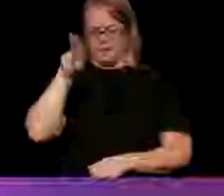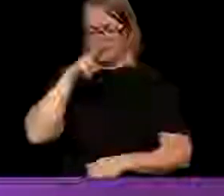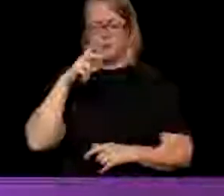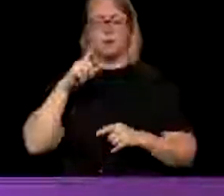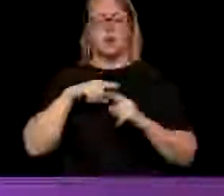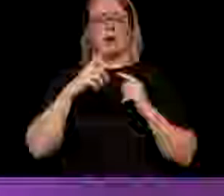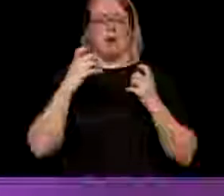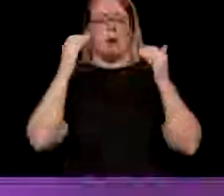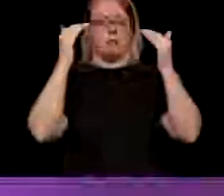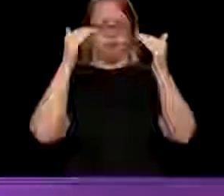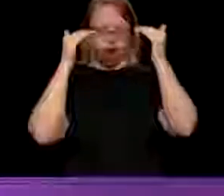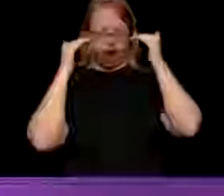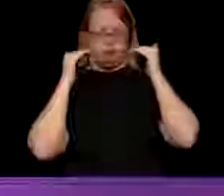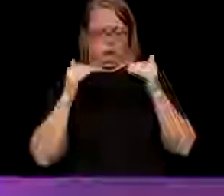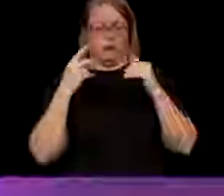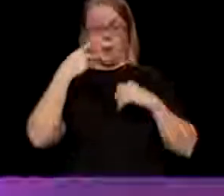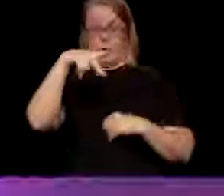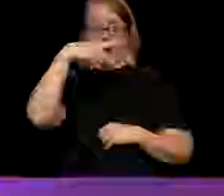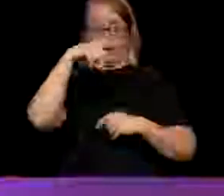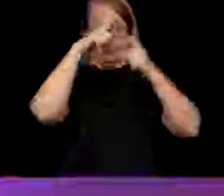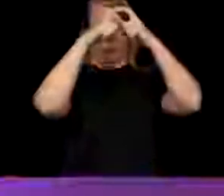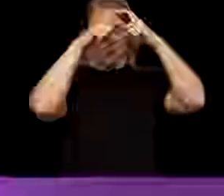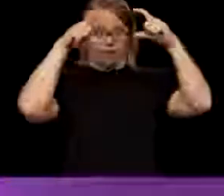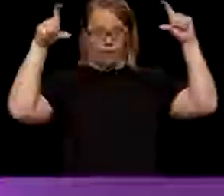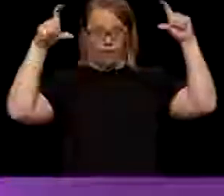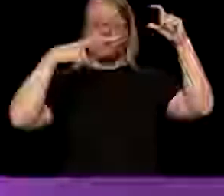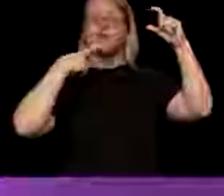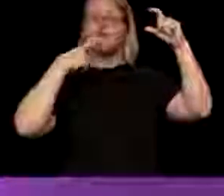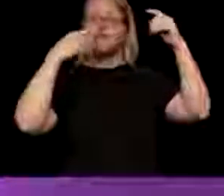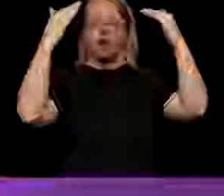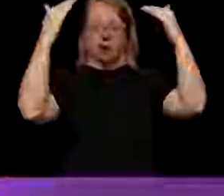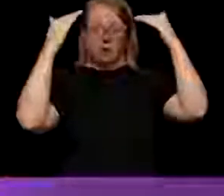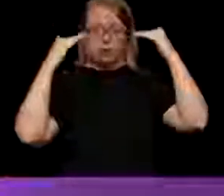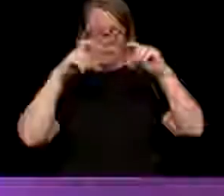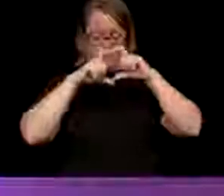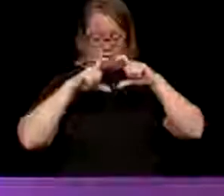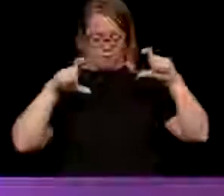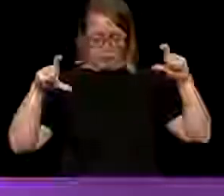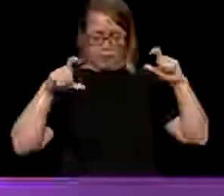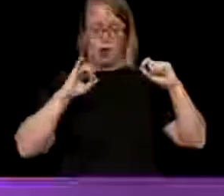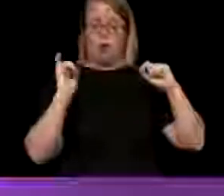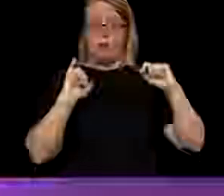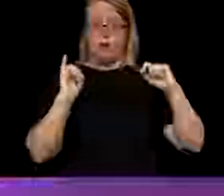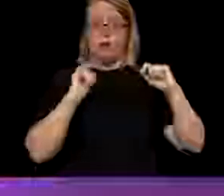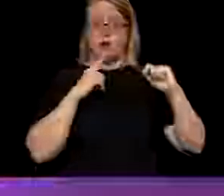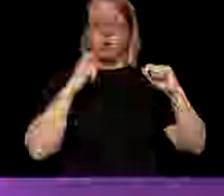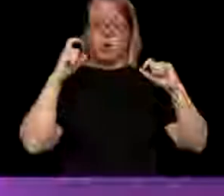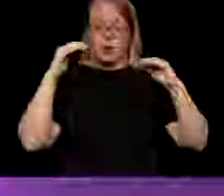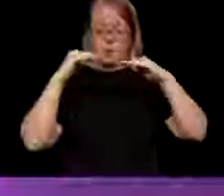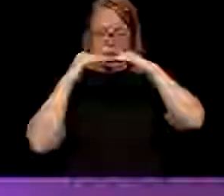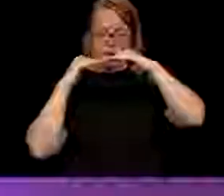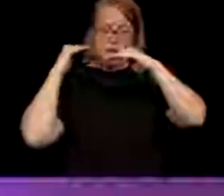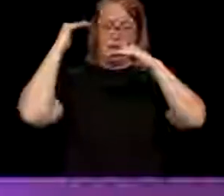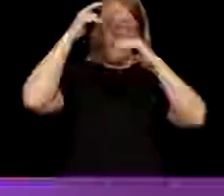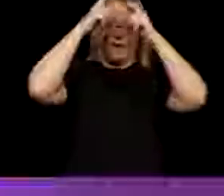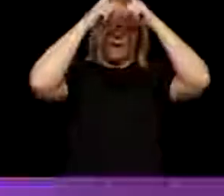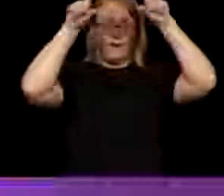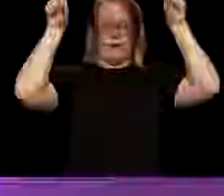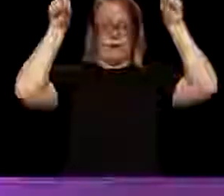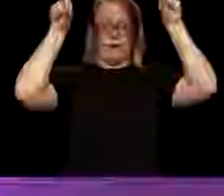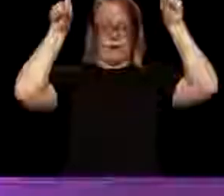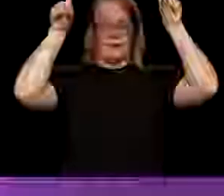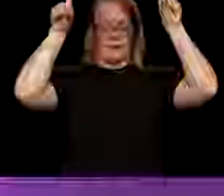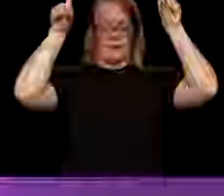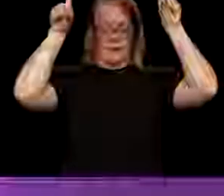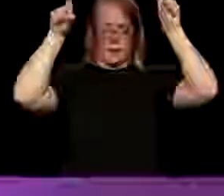starts to dry a couple minutes, you can overlap and have the colors touch each other. So I'm going to get started by doing those